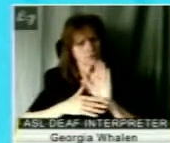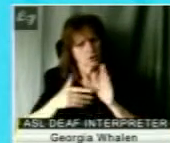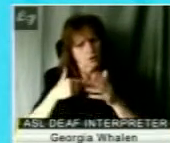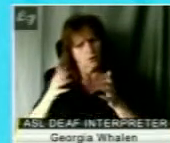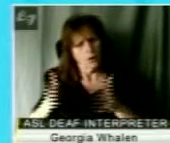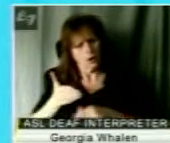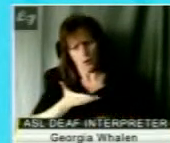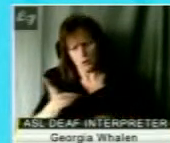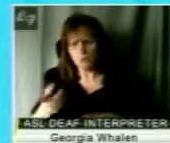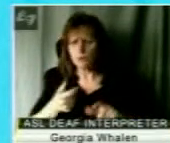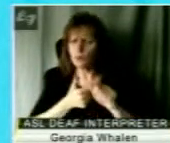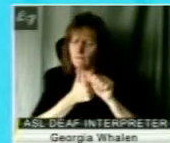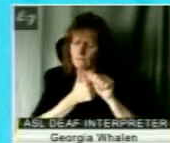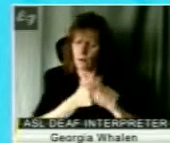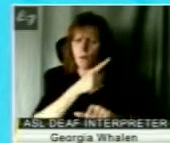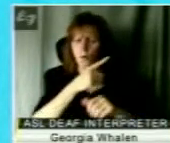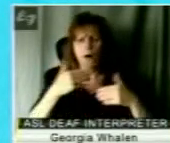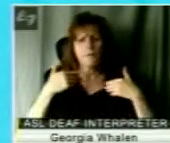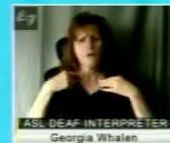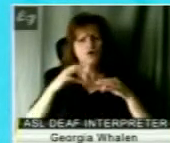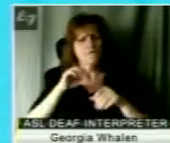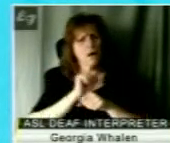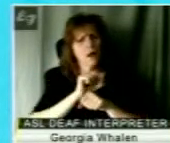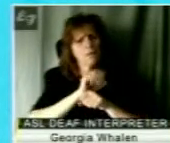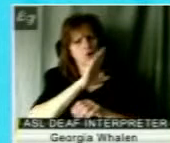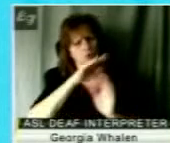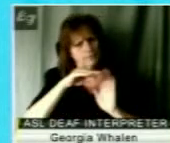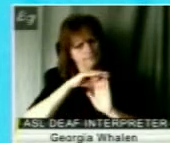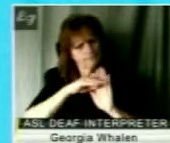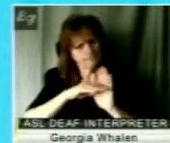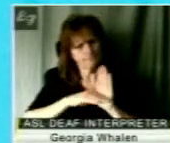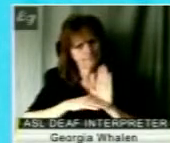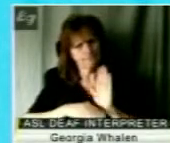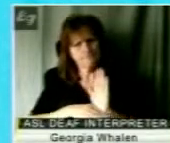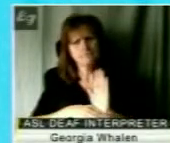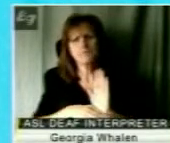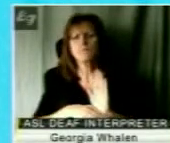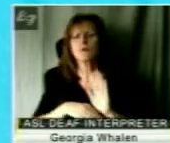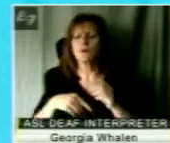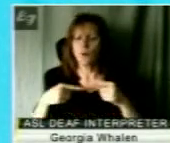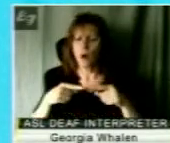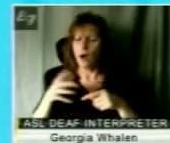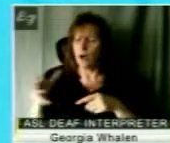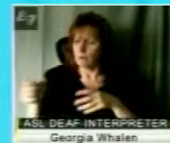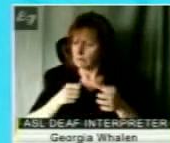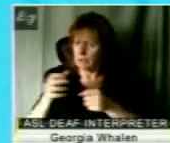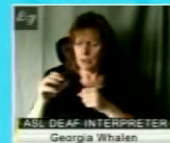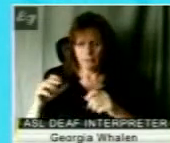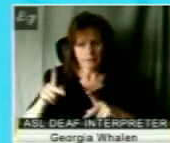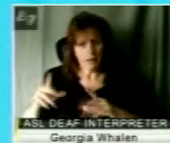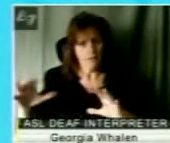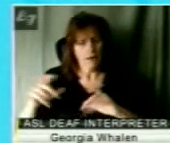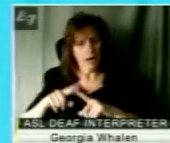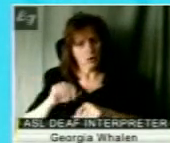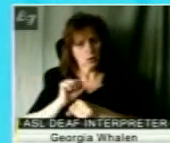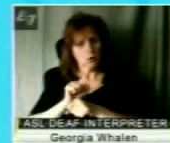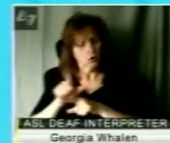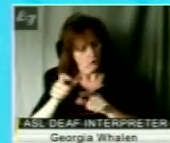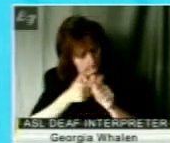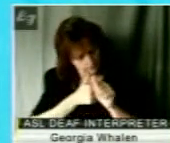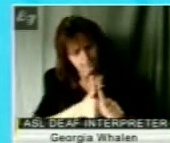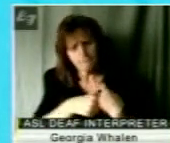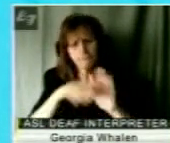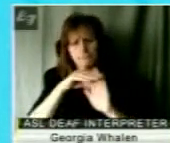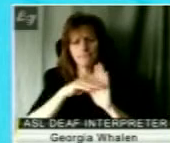go and to monitor and make sure nothing more does happen. So, you know,